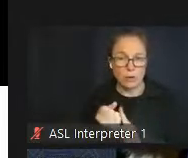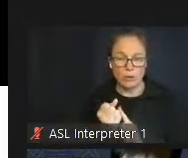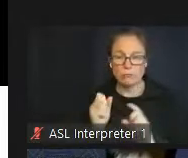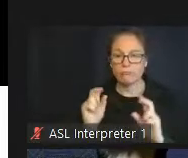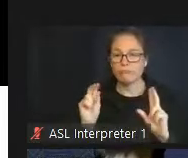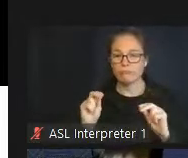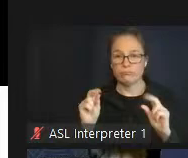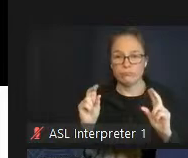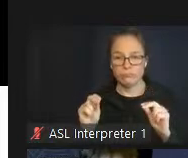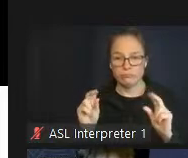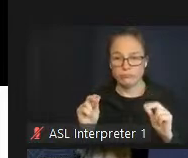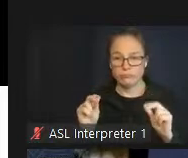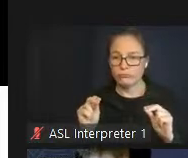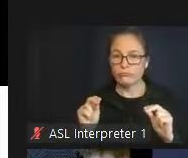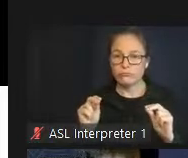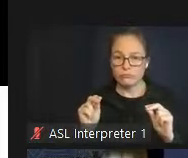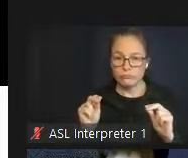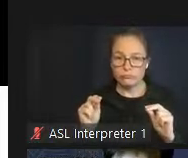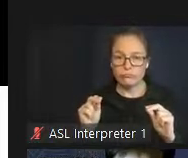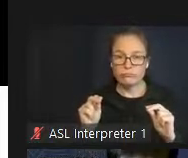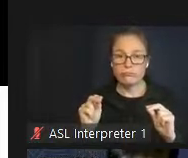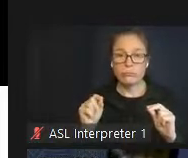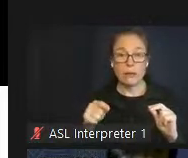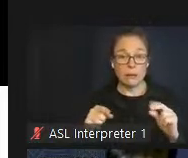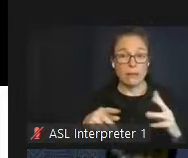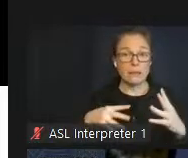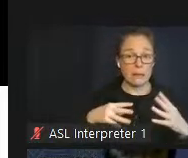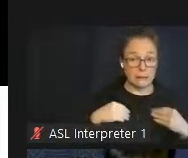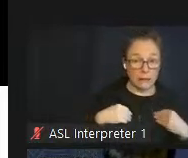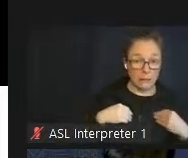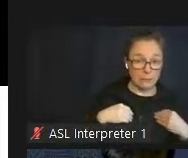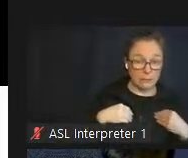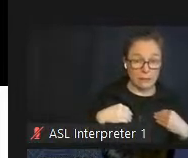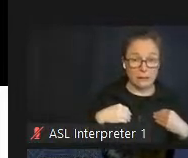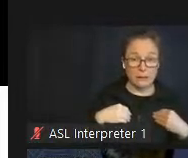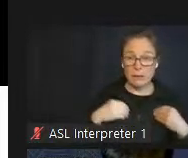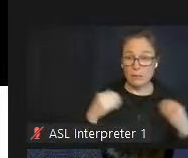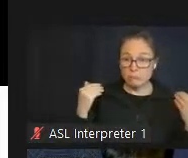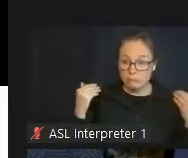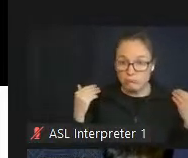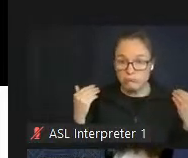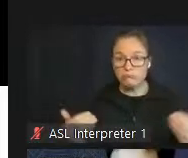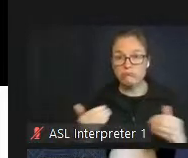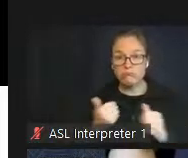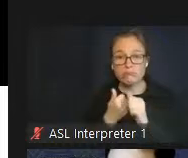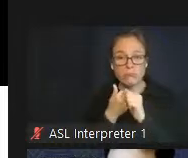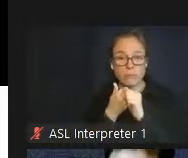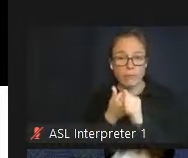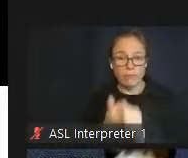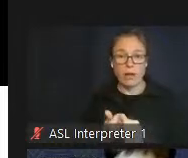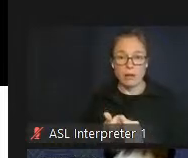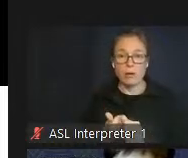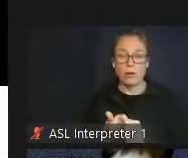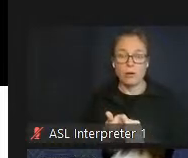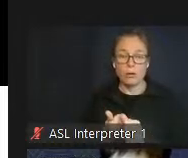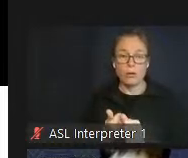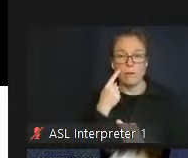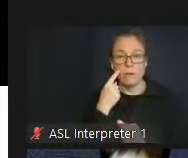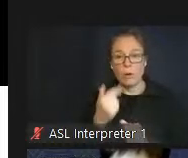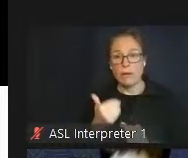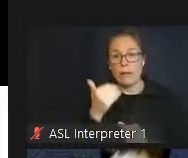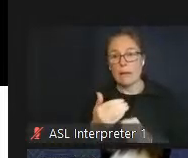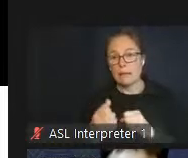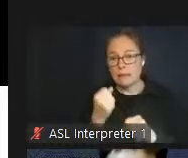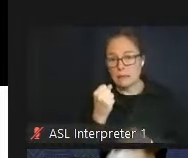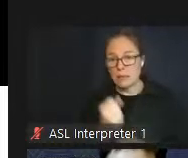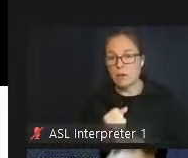essence, after this budget is adopted, we are hitting the ground running already into the following year, so that we can